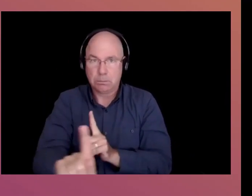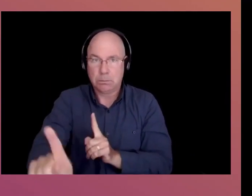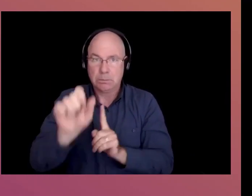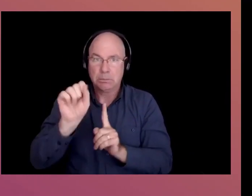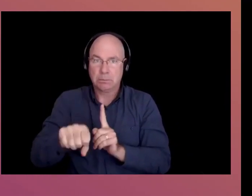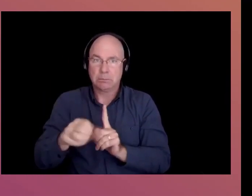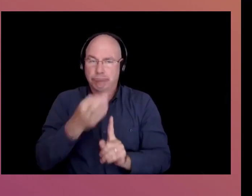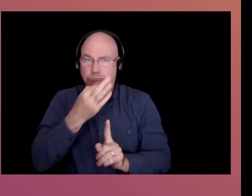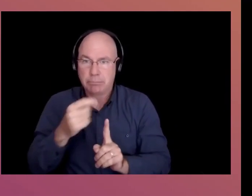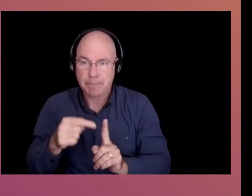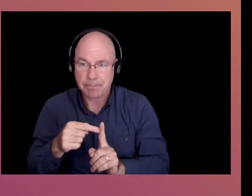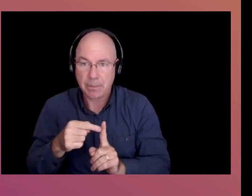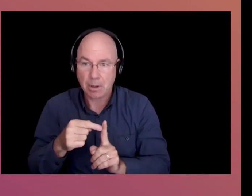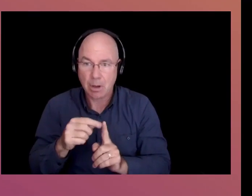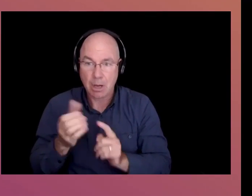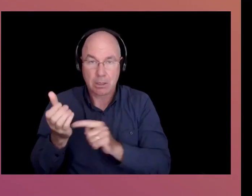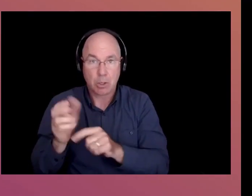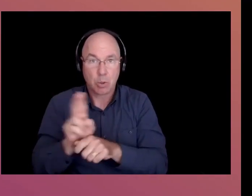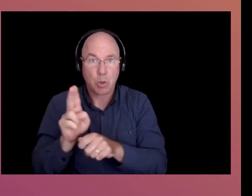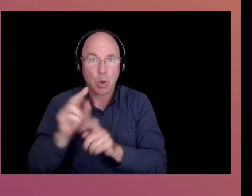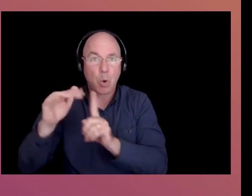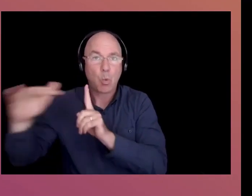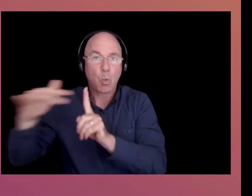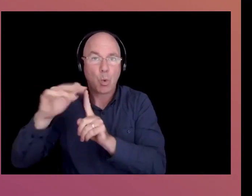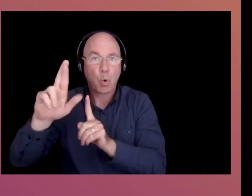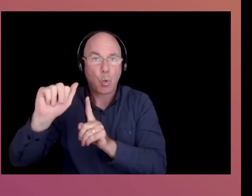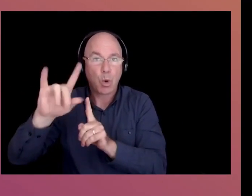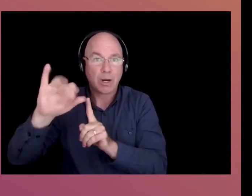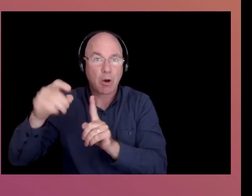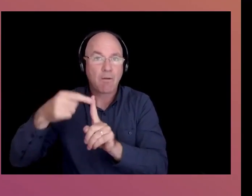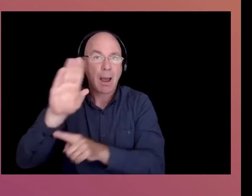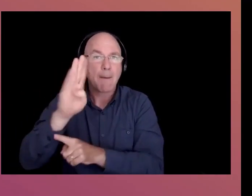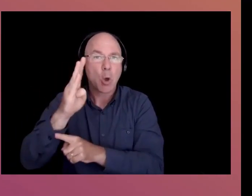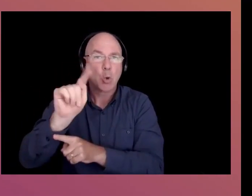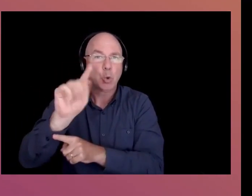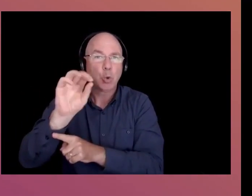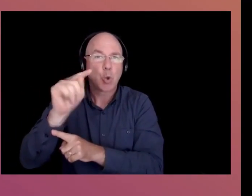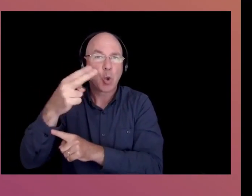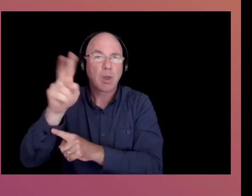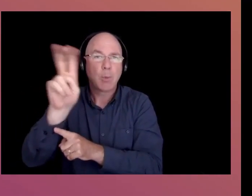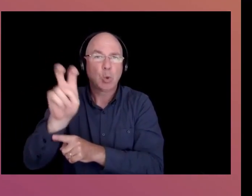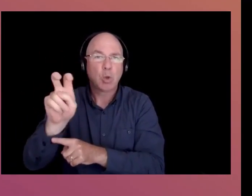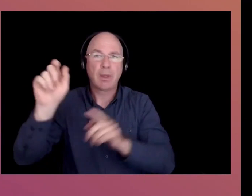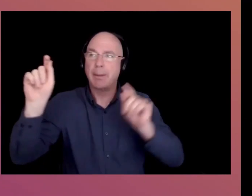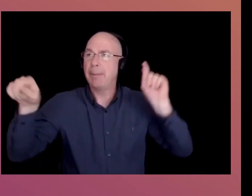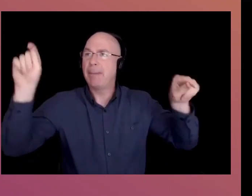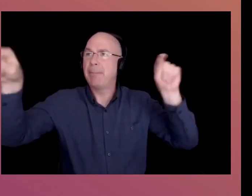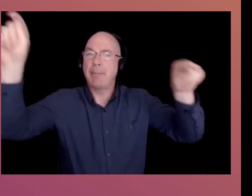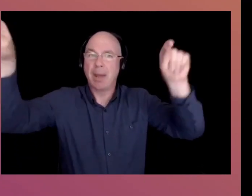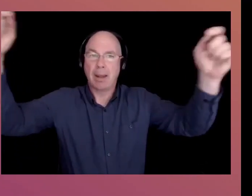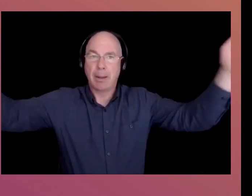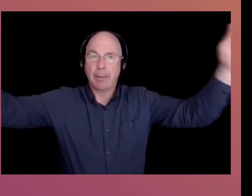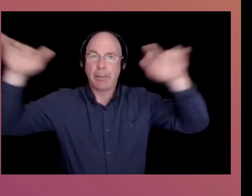It uses radio waves from Bluetooth beacons distributed across the venue and embedded